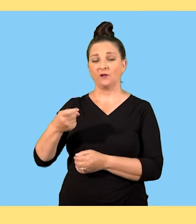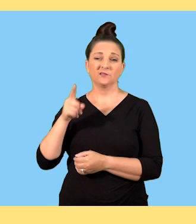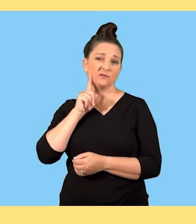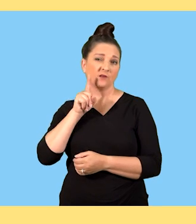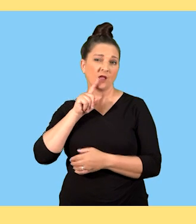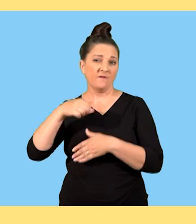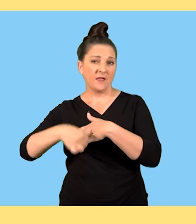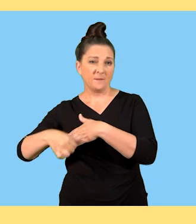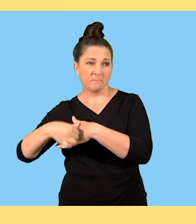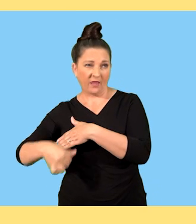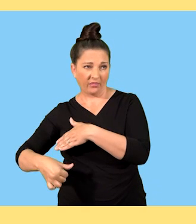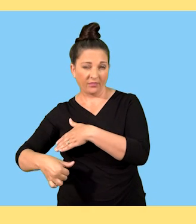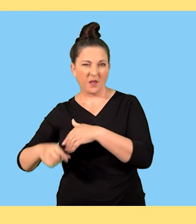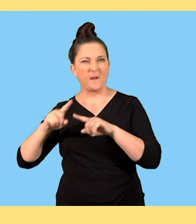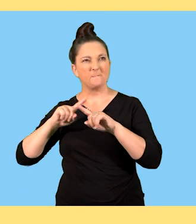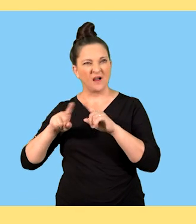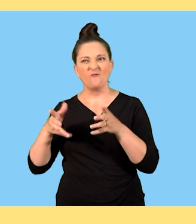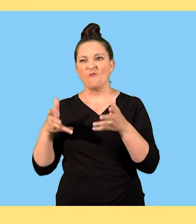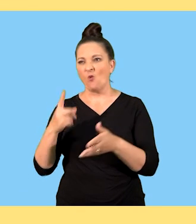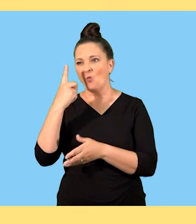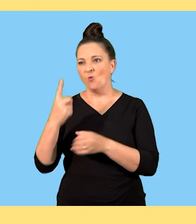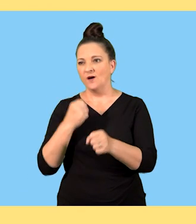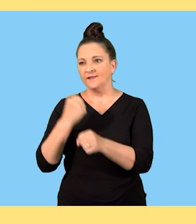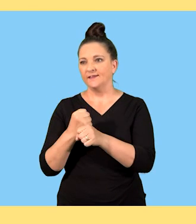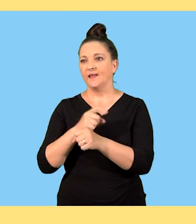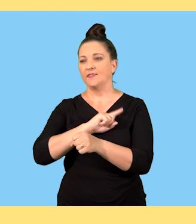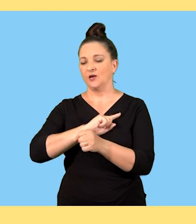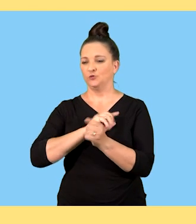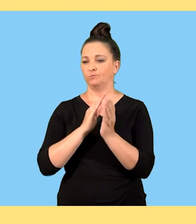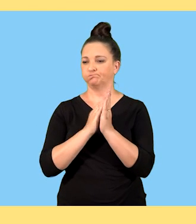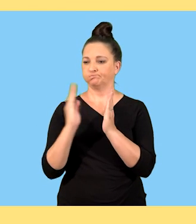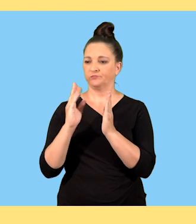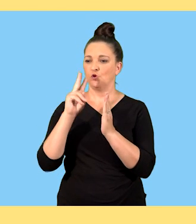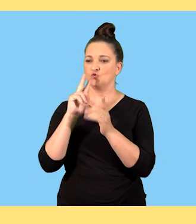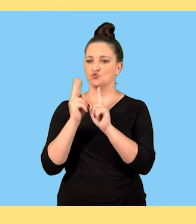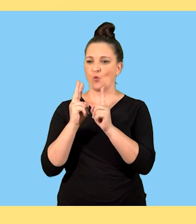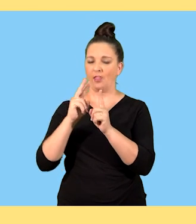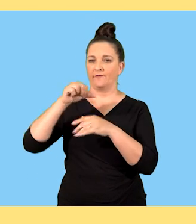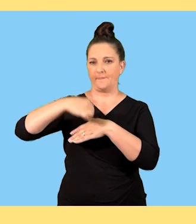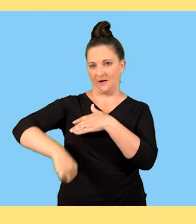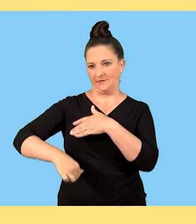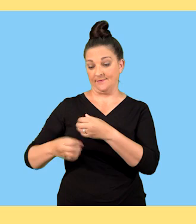2,000 rands per month multiplied by 12 months, that will give us